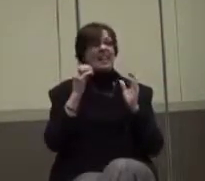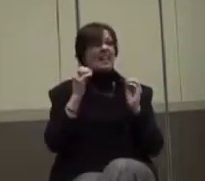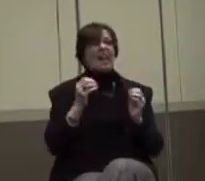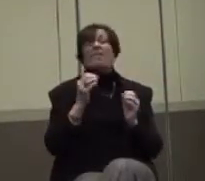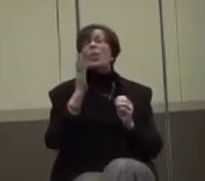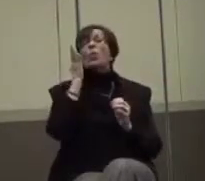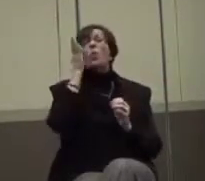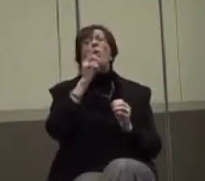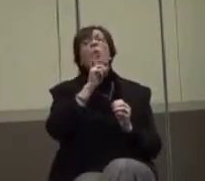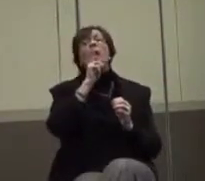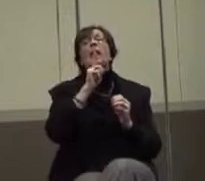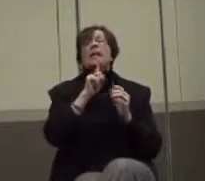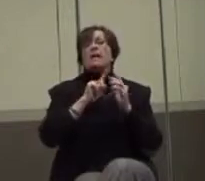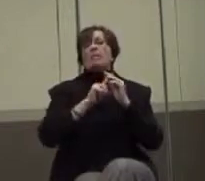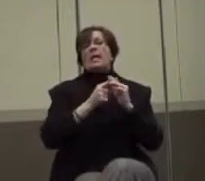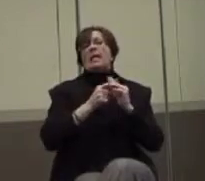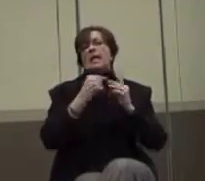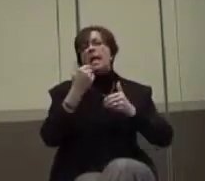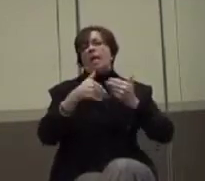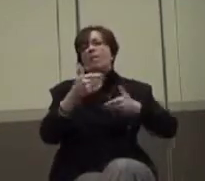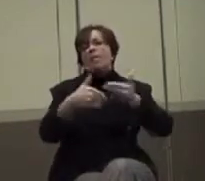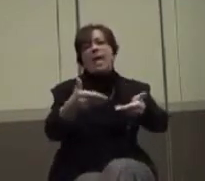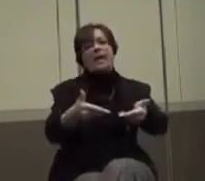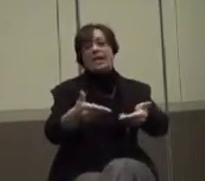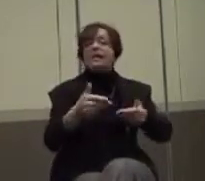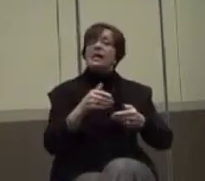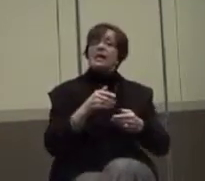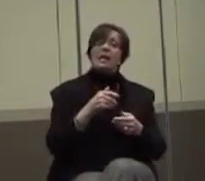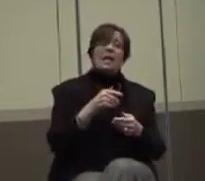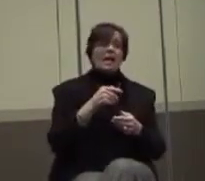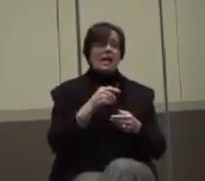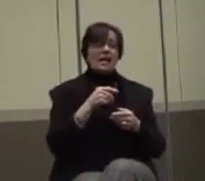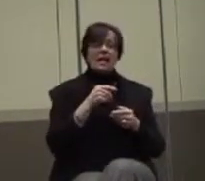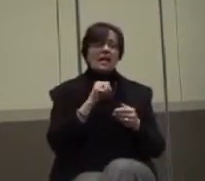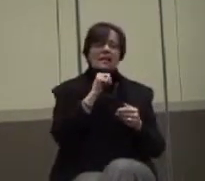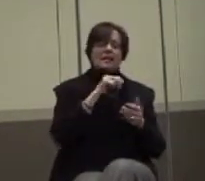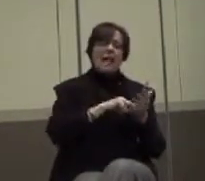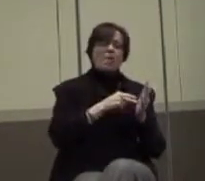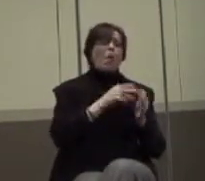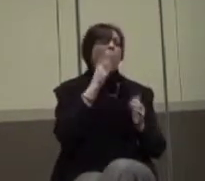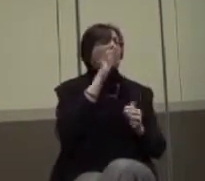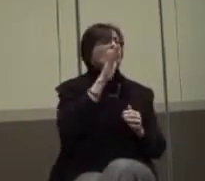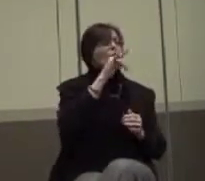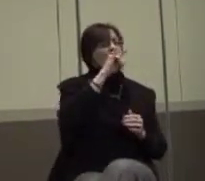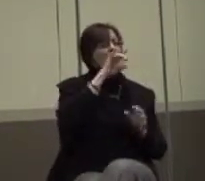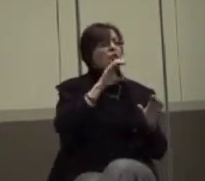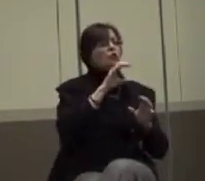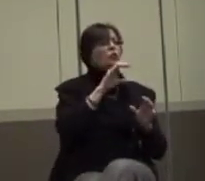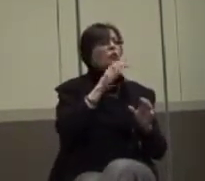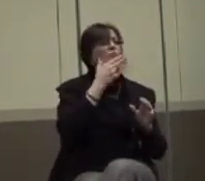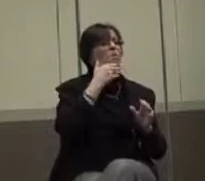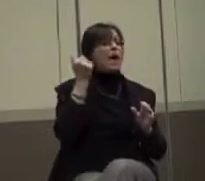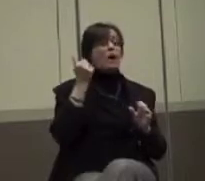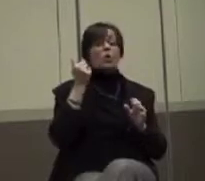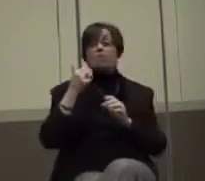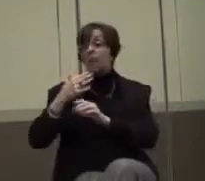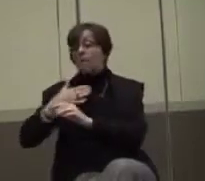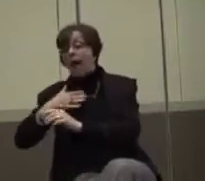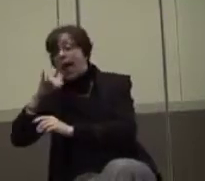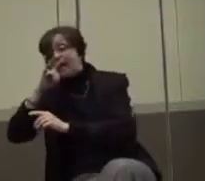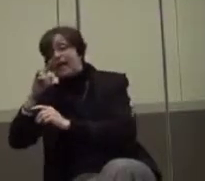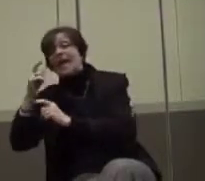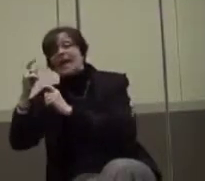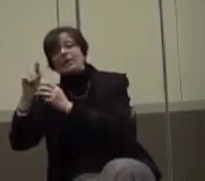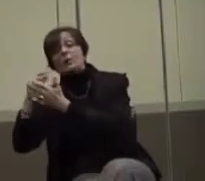okay? And it's like, it's not meant to would your kid do better with this. Hell, my kid graduated valedictorian. Would they have done better with that? Yes!